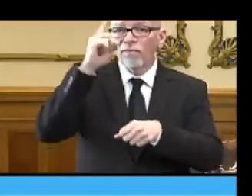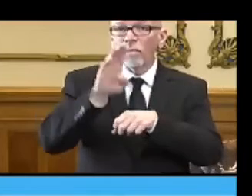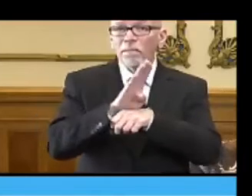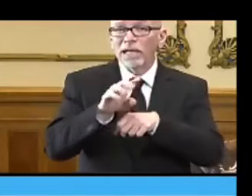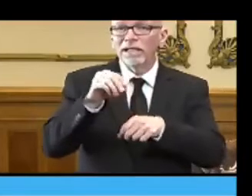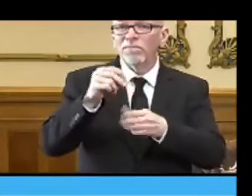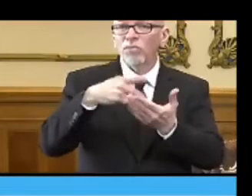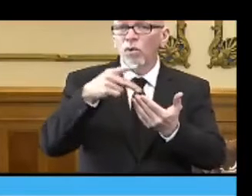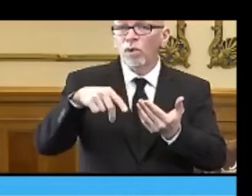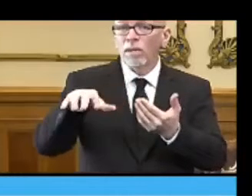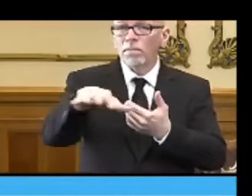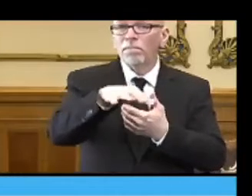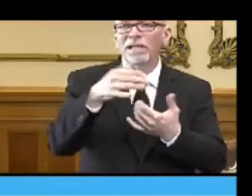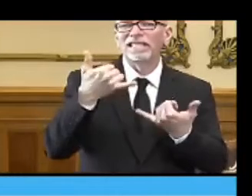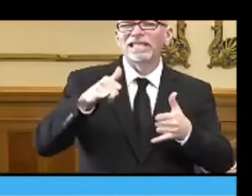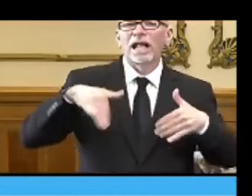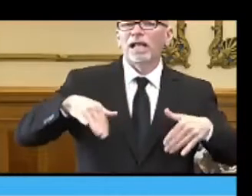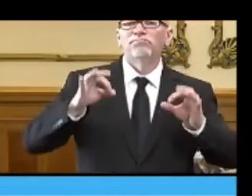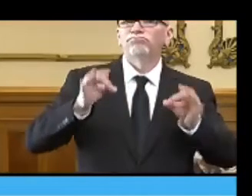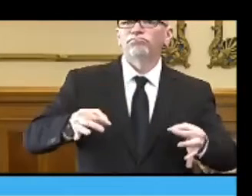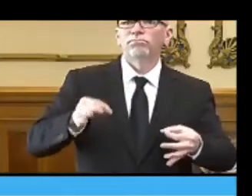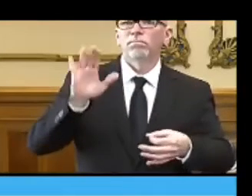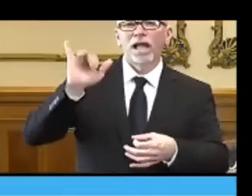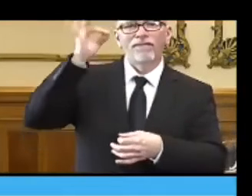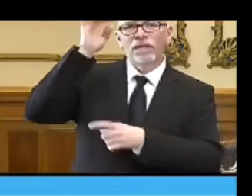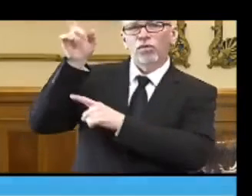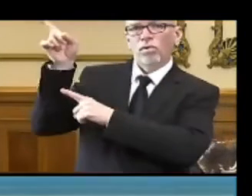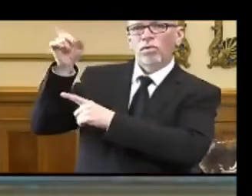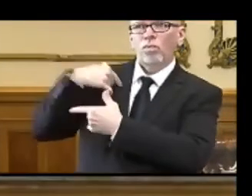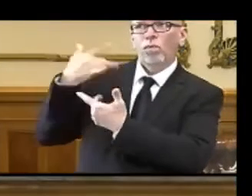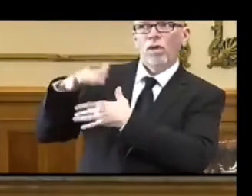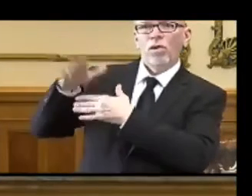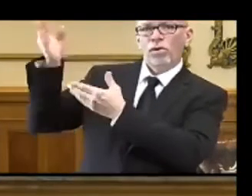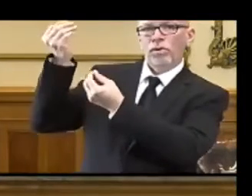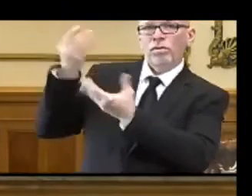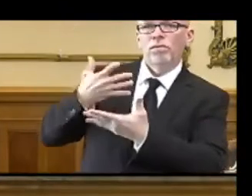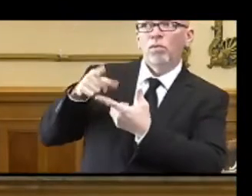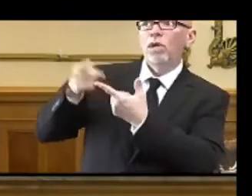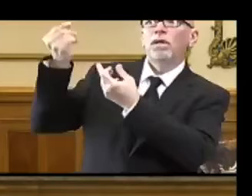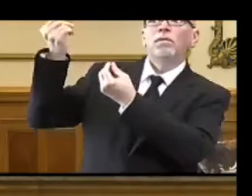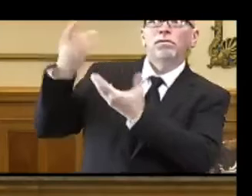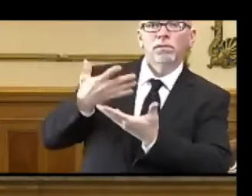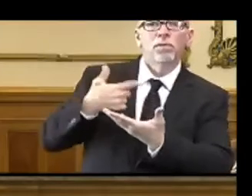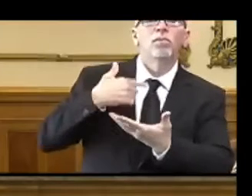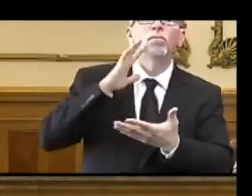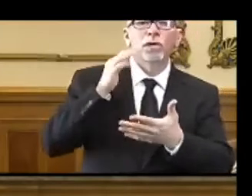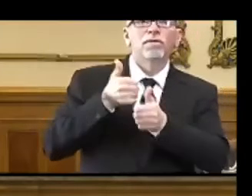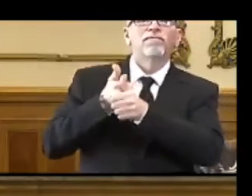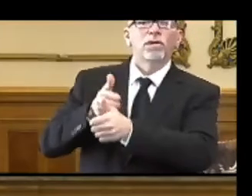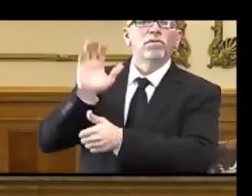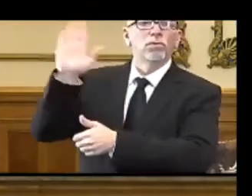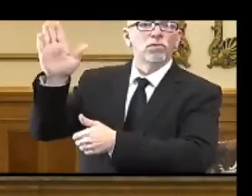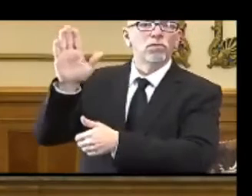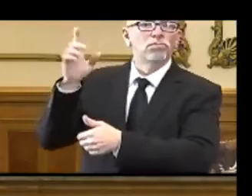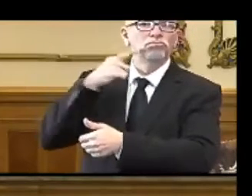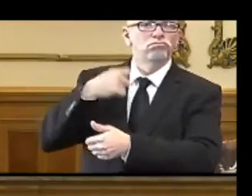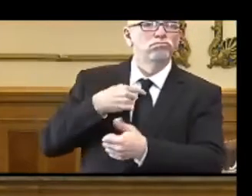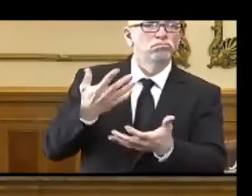individual programs has still yet to be defined by the federal government. But as soon as we have those guidance, we will adhere to them